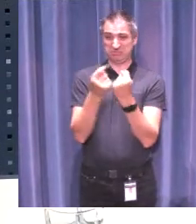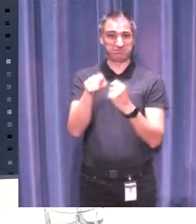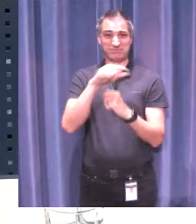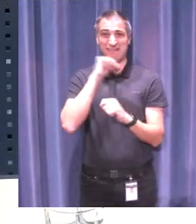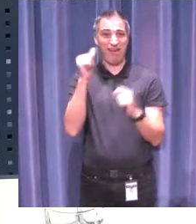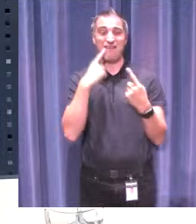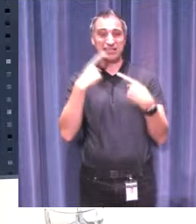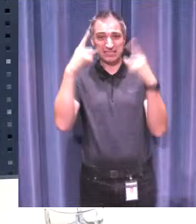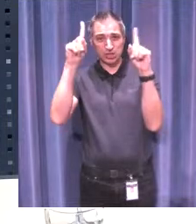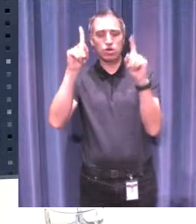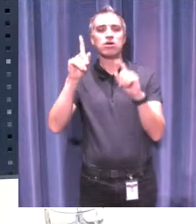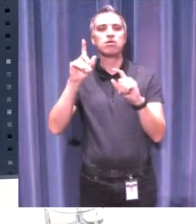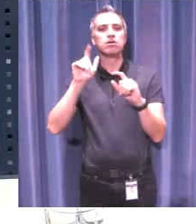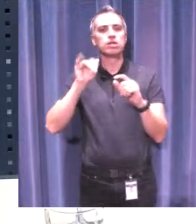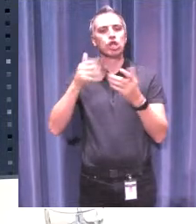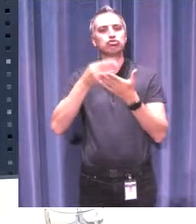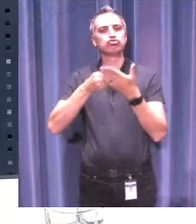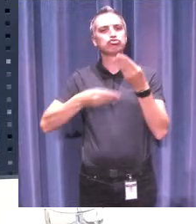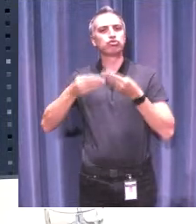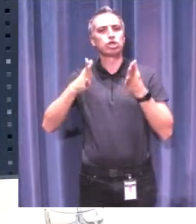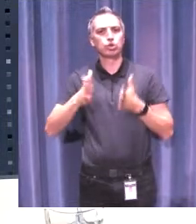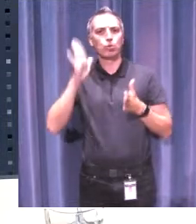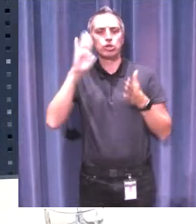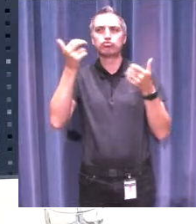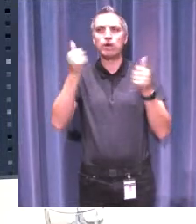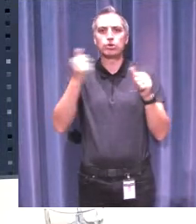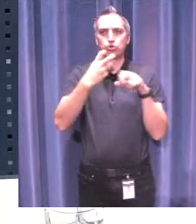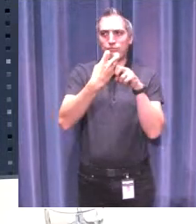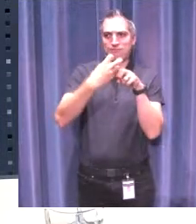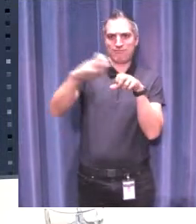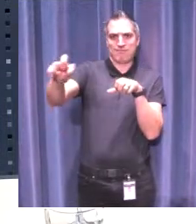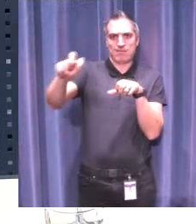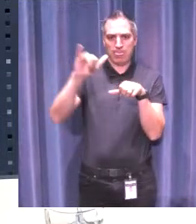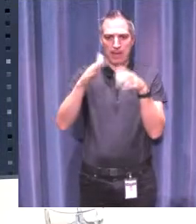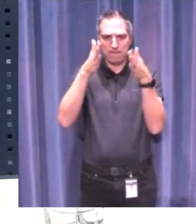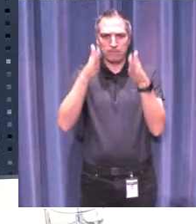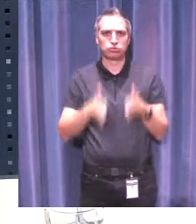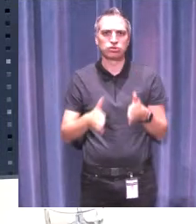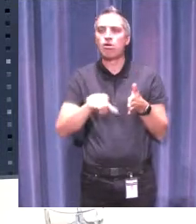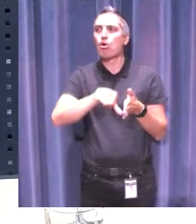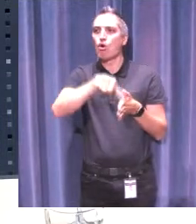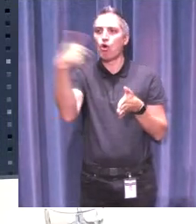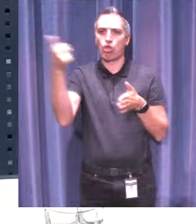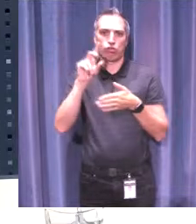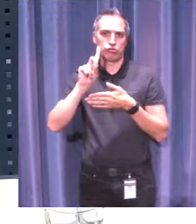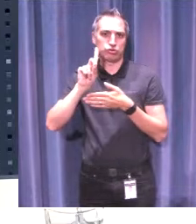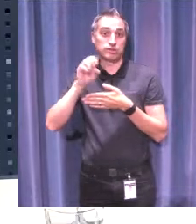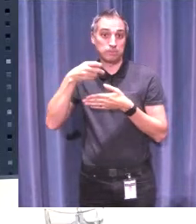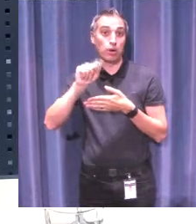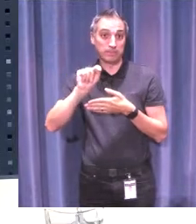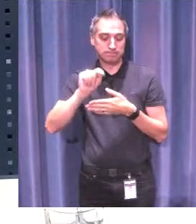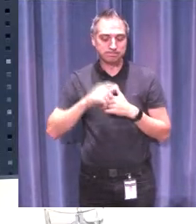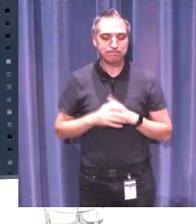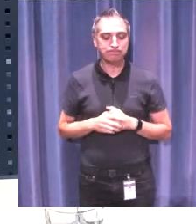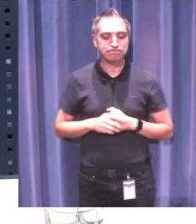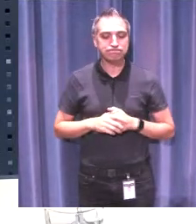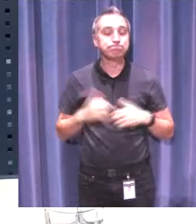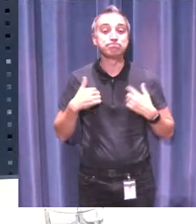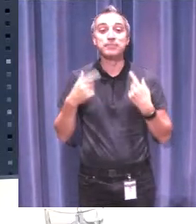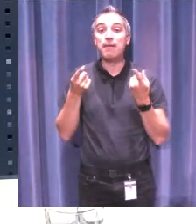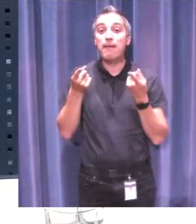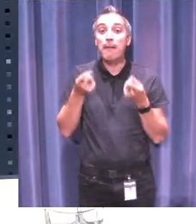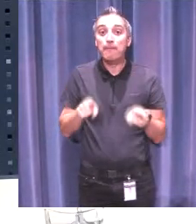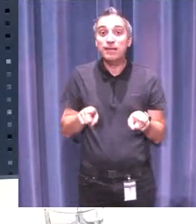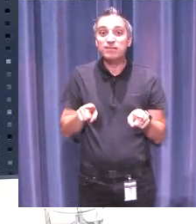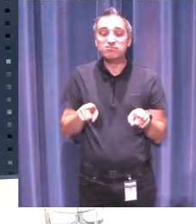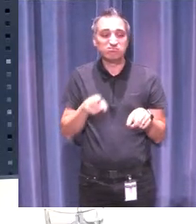the Treasurer's Office and into another area of the company. And so I happened to have someone